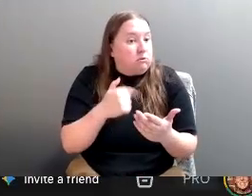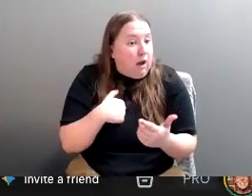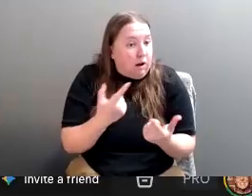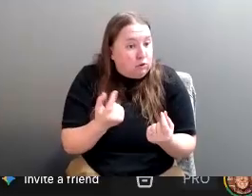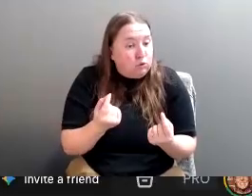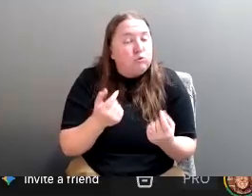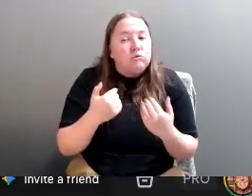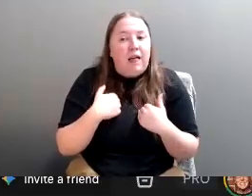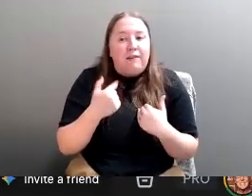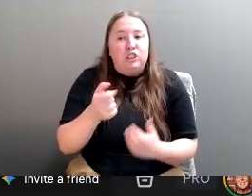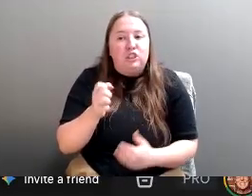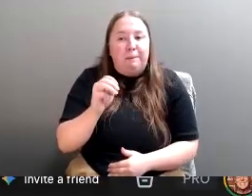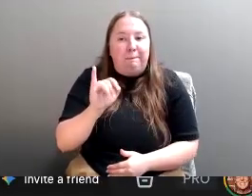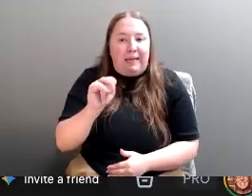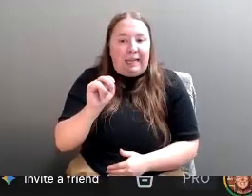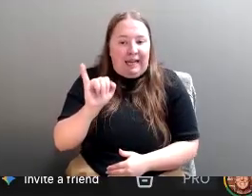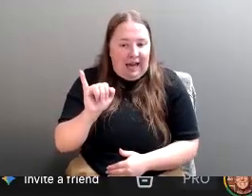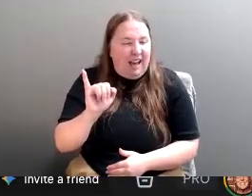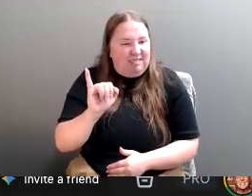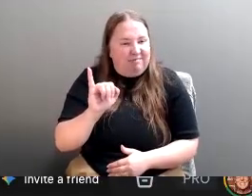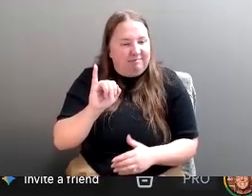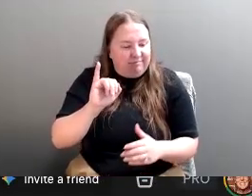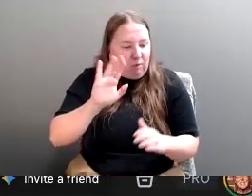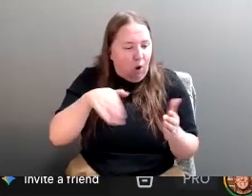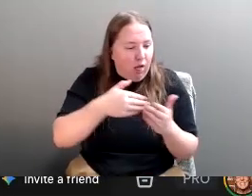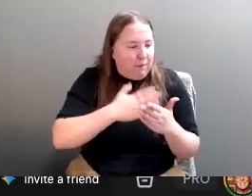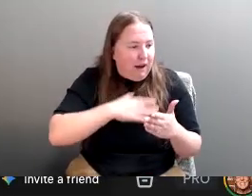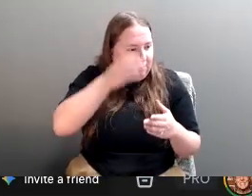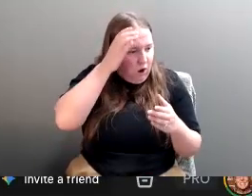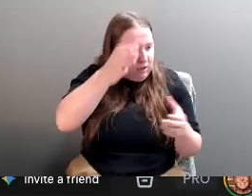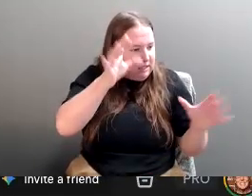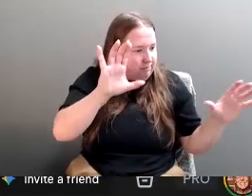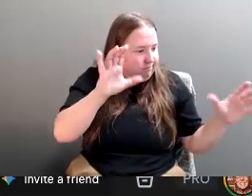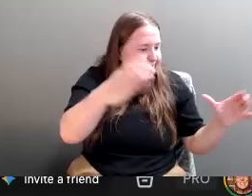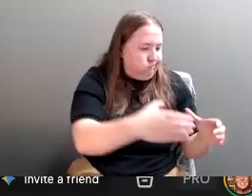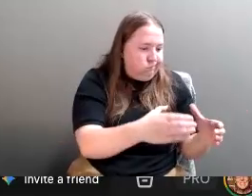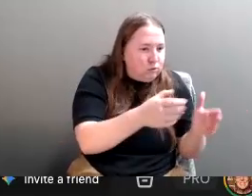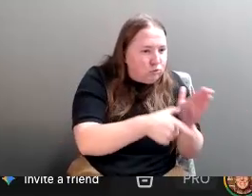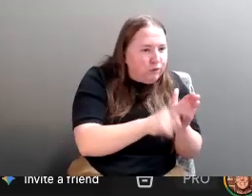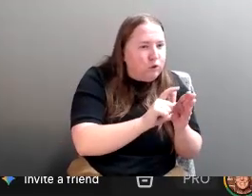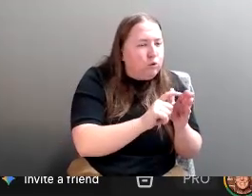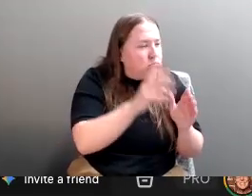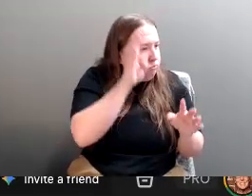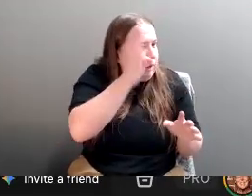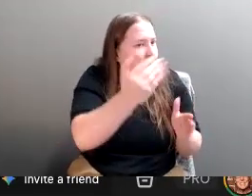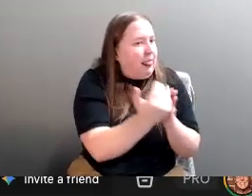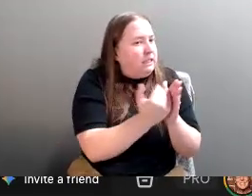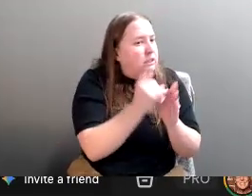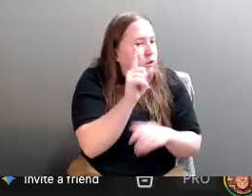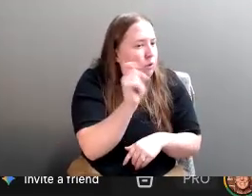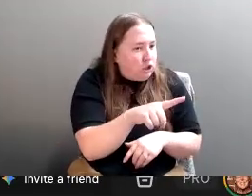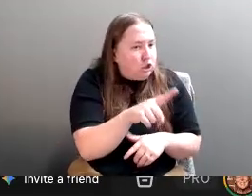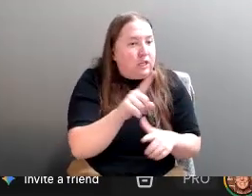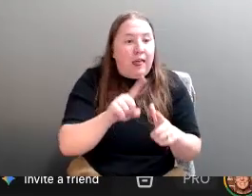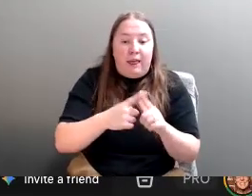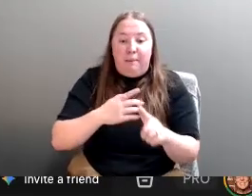Gemini actually take my concepts, review that, come up with a list of questions, and my prompt then